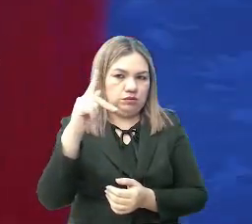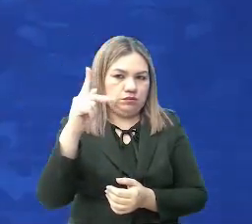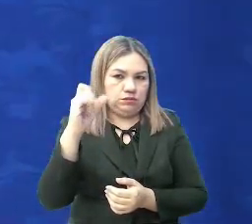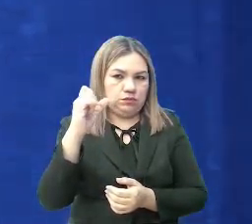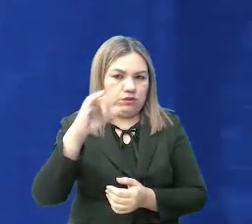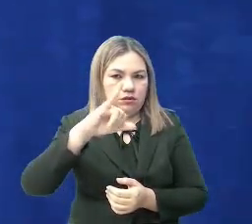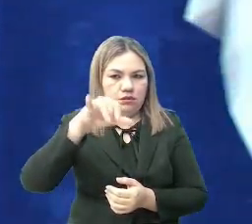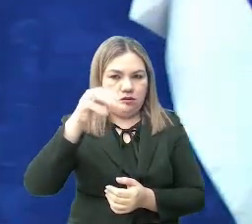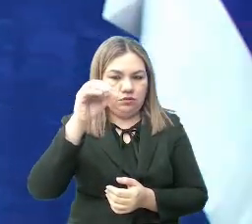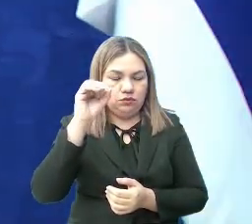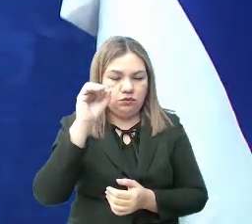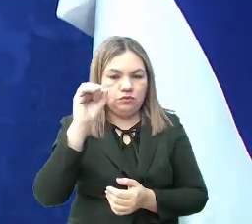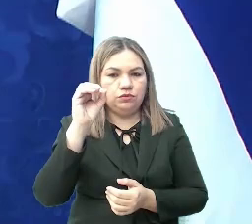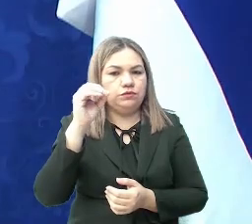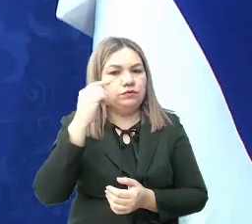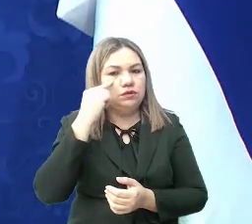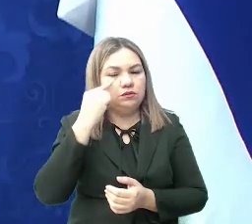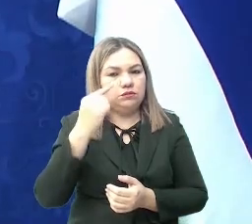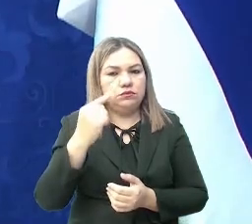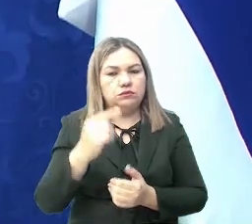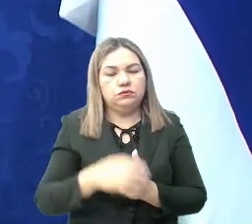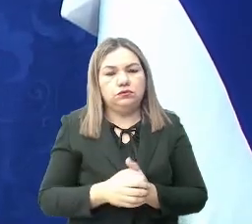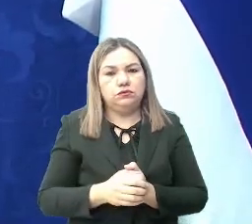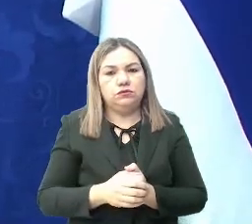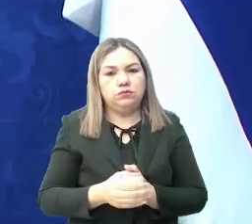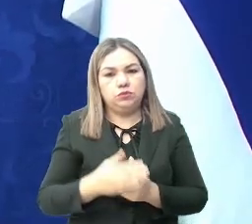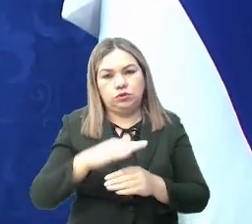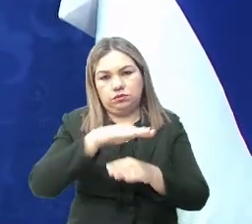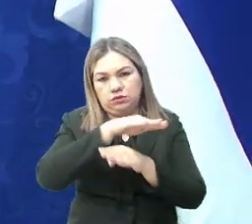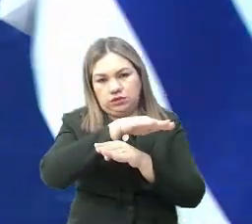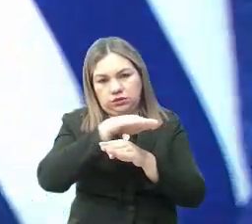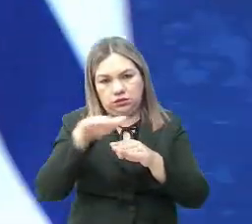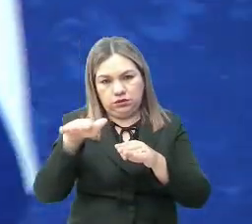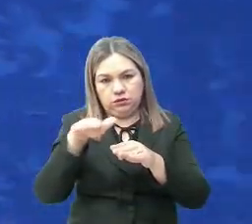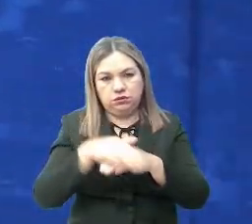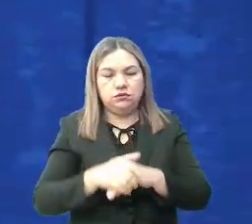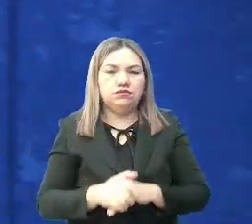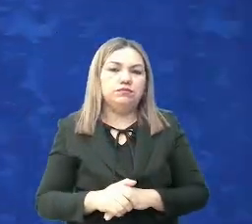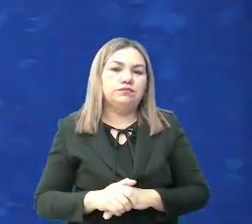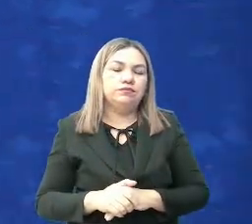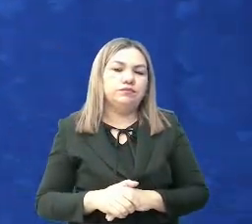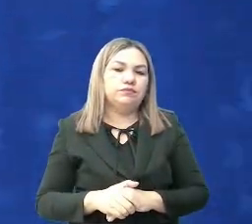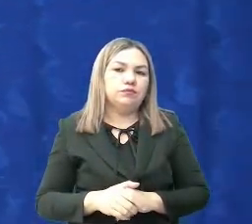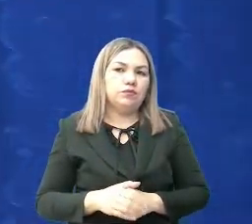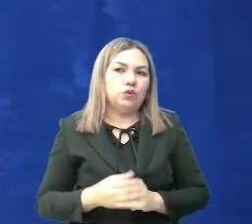now we see as if in a mirror, we see it in a half.